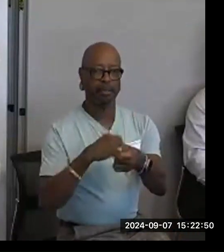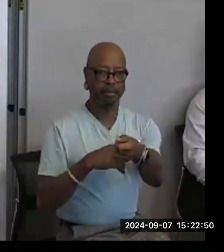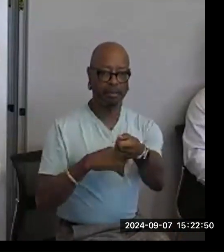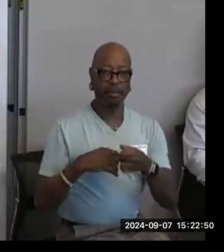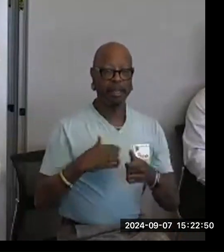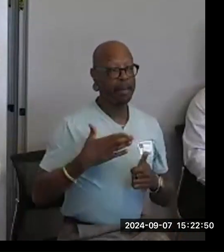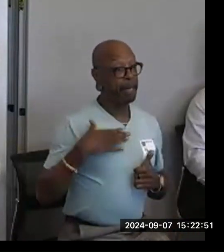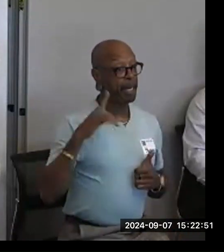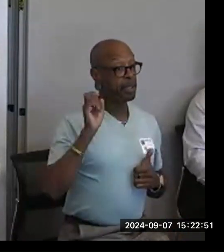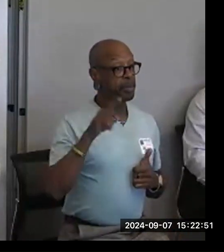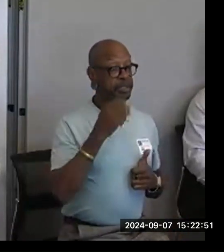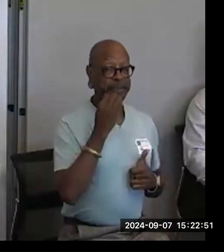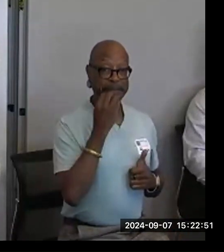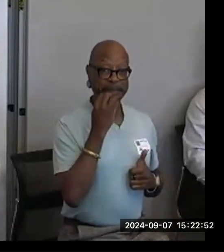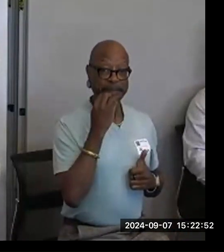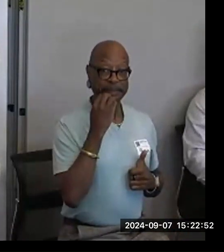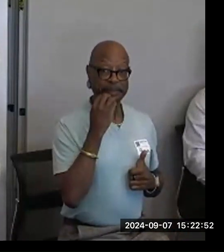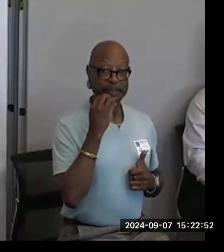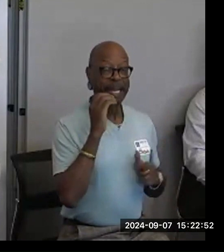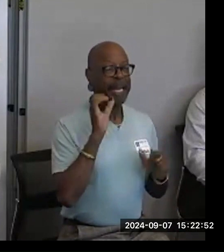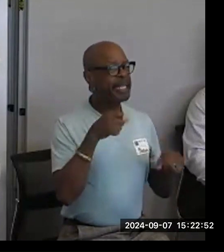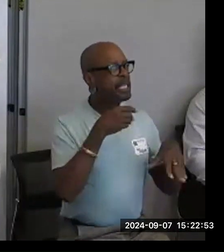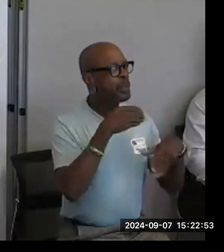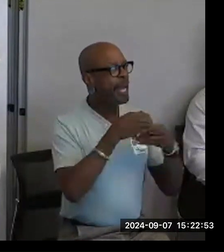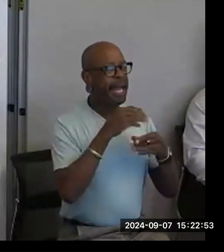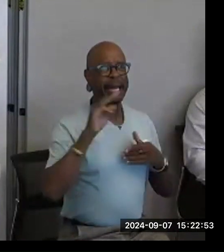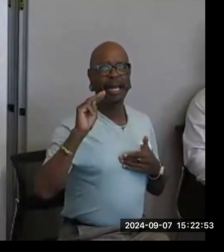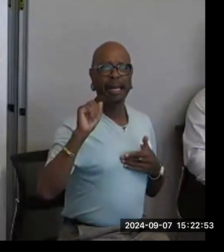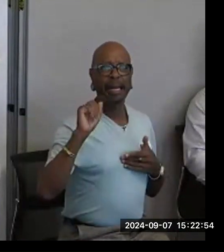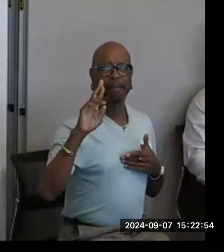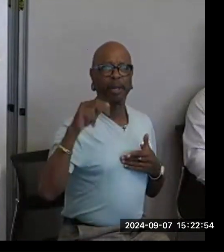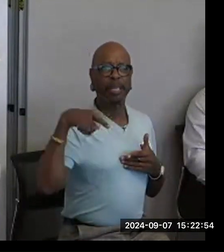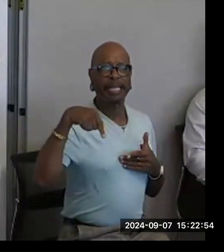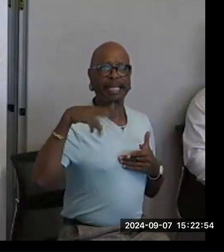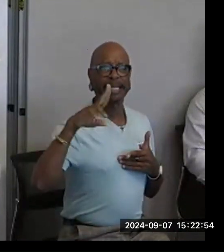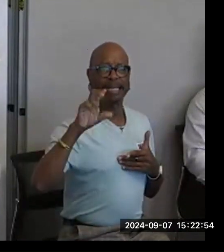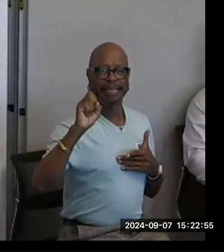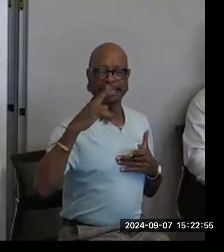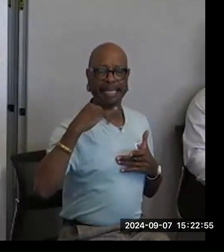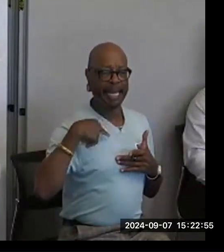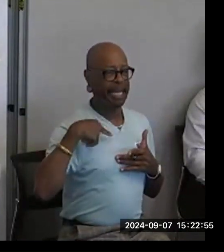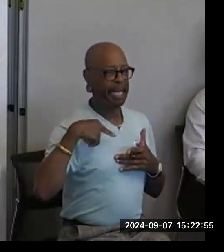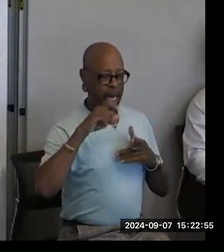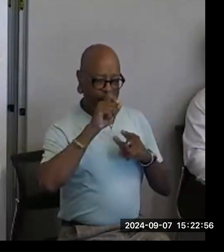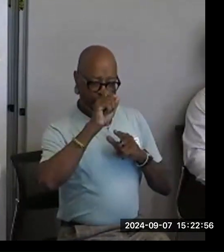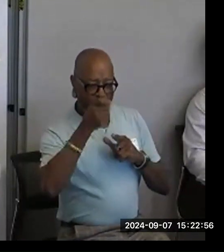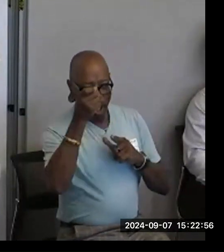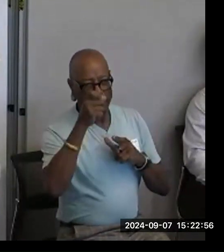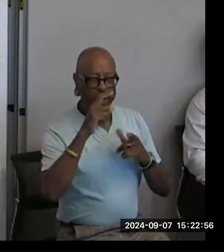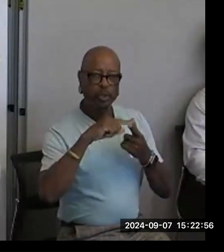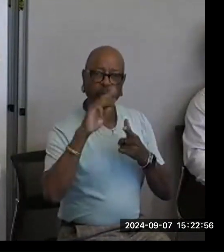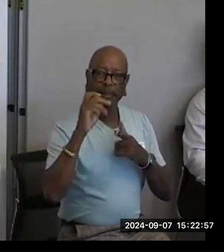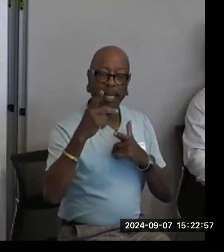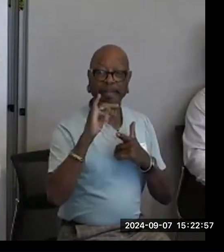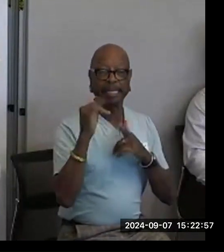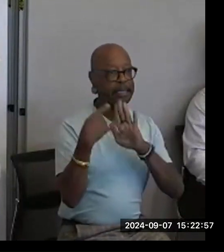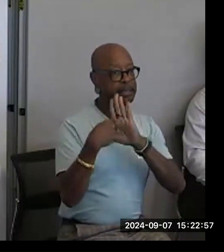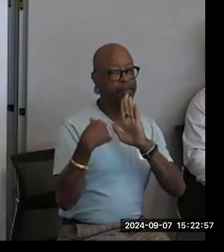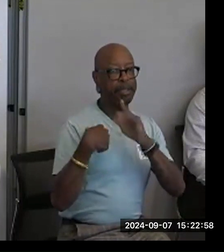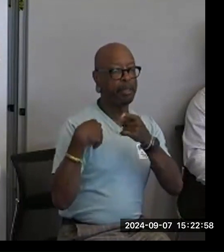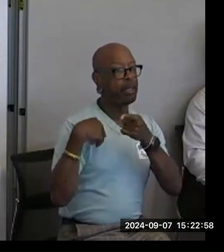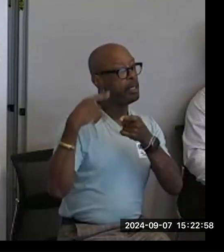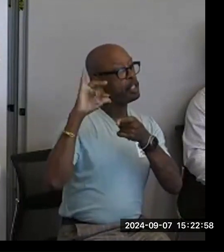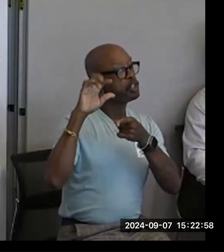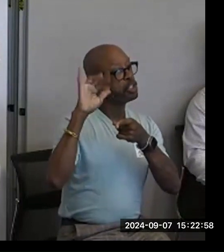So my question is, can you add more keys and location marks to the map? Like for Yes. example, Jerry just mentioned